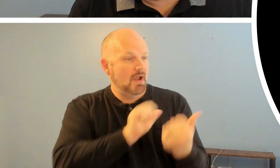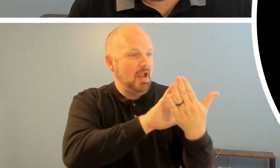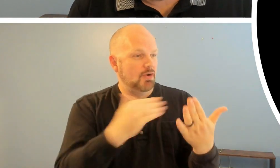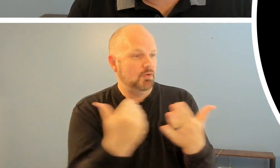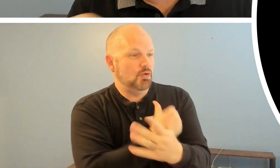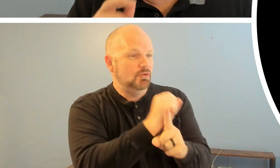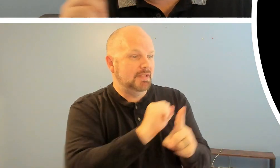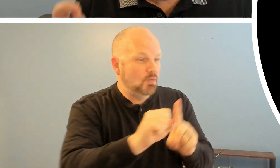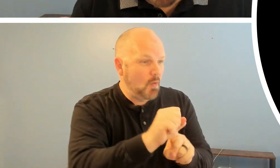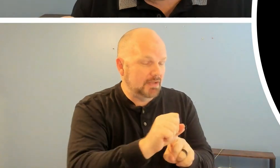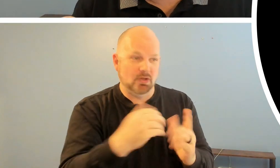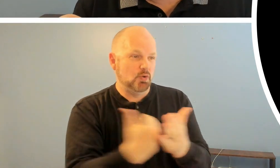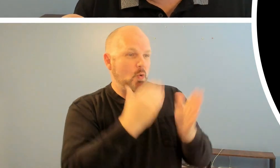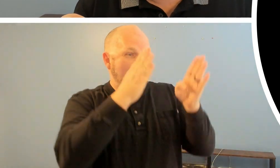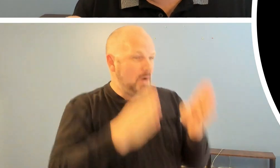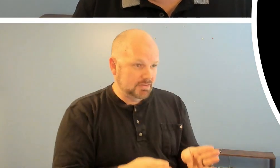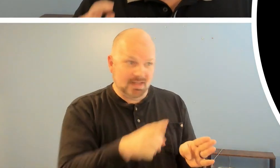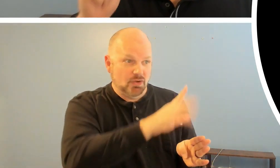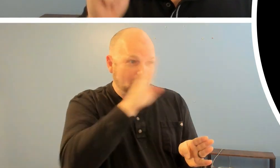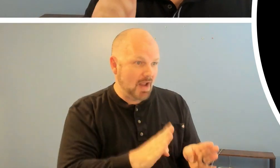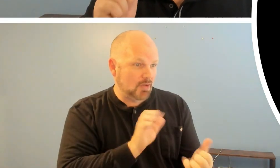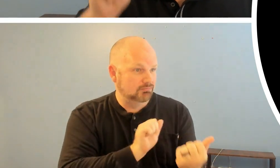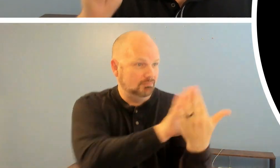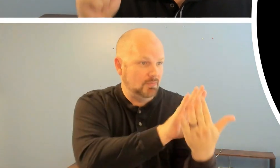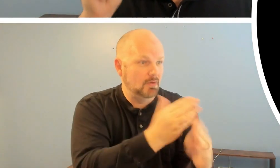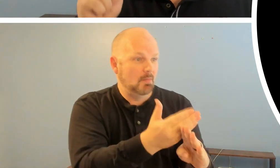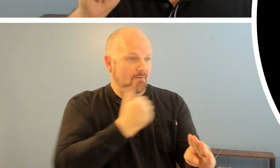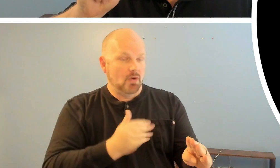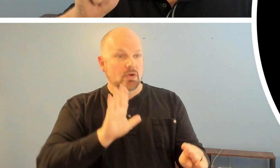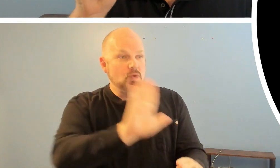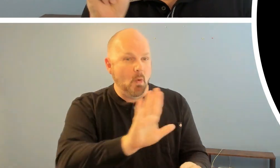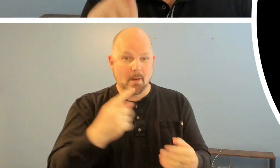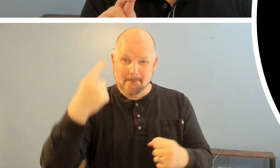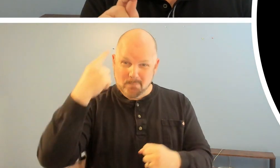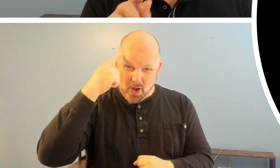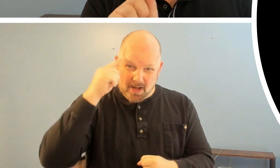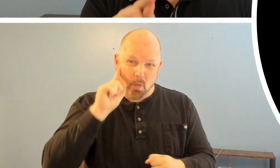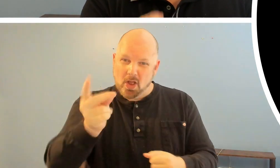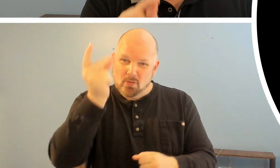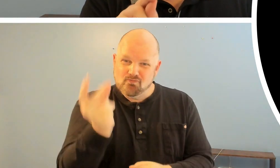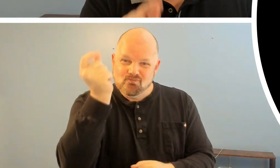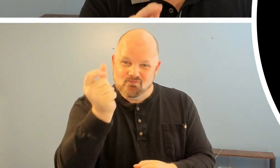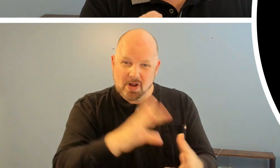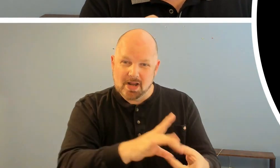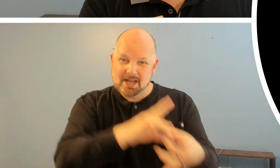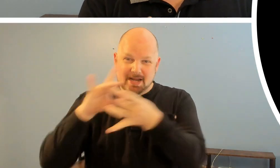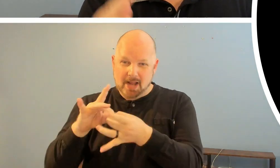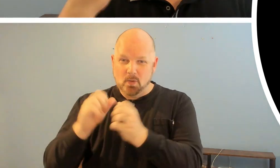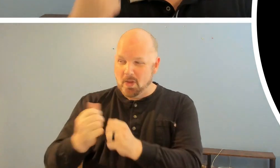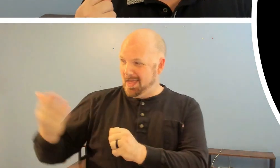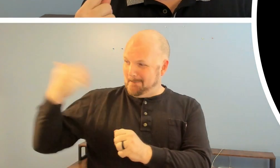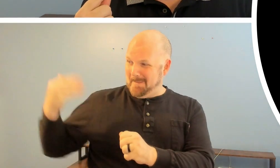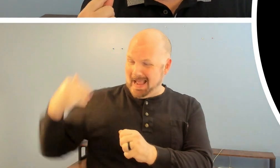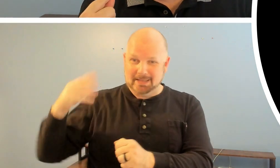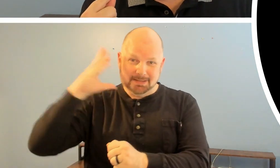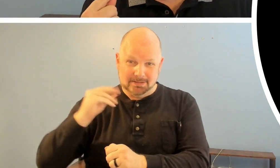new scenario that you've not encountered before. Your brain is automatically going to connect that new thing with